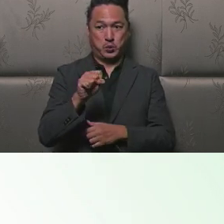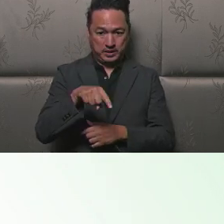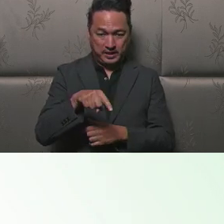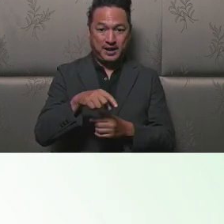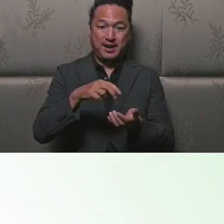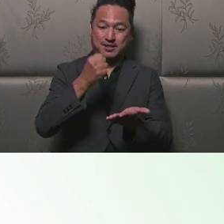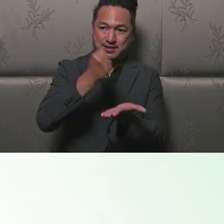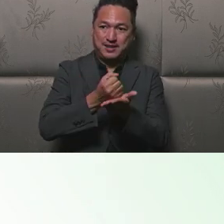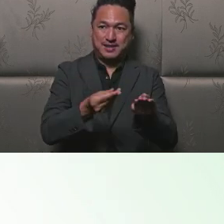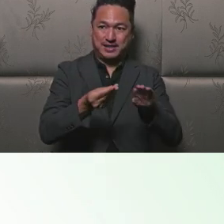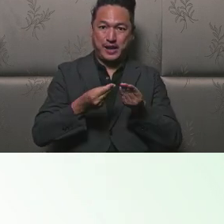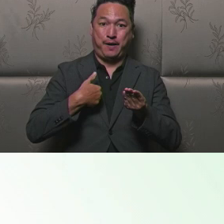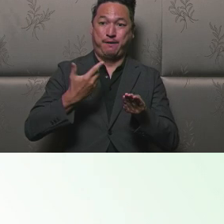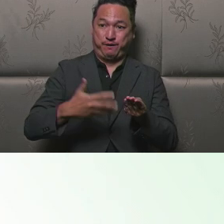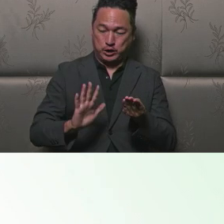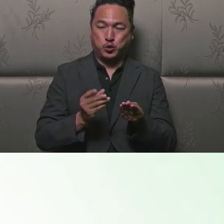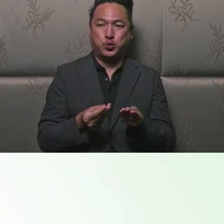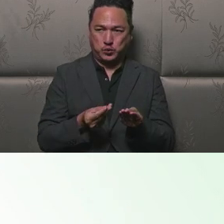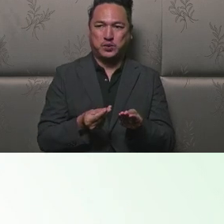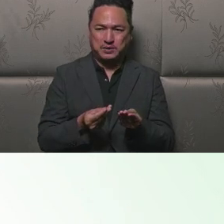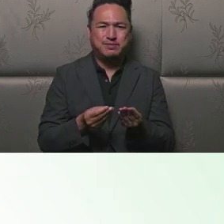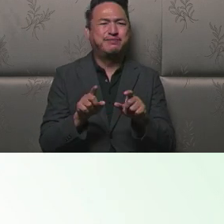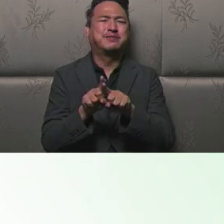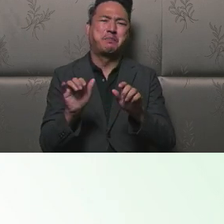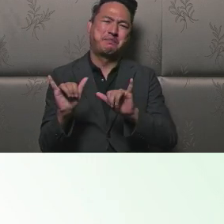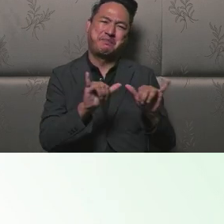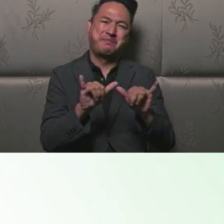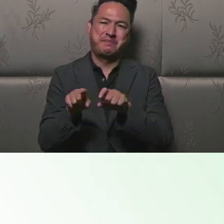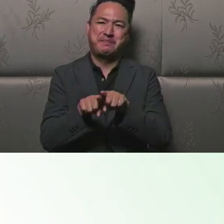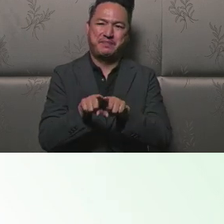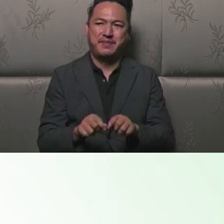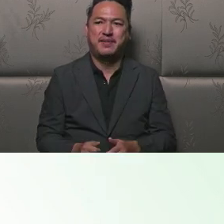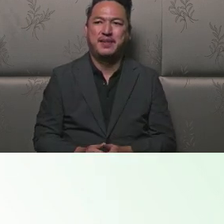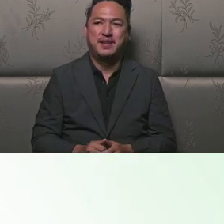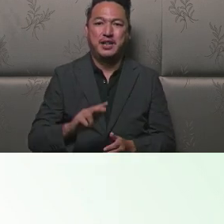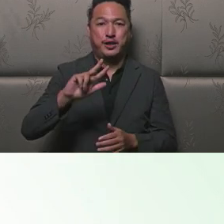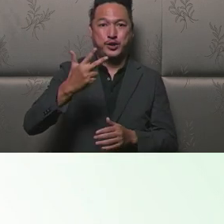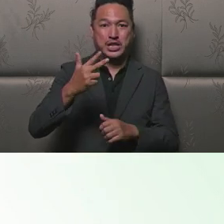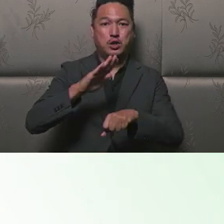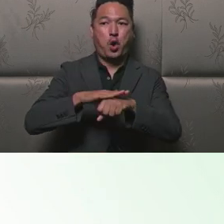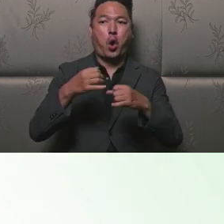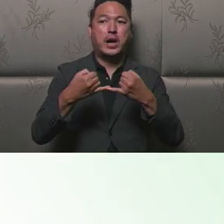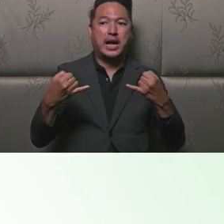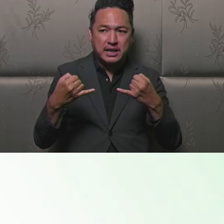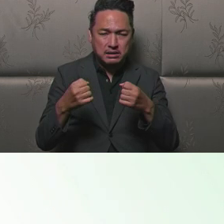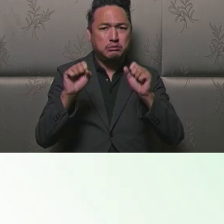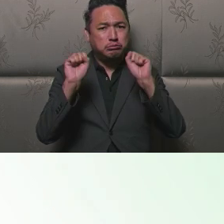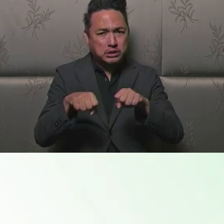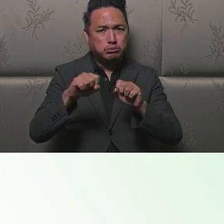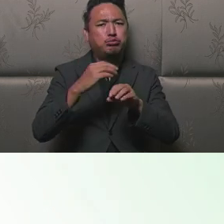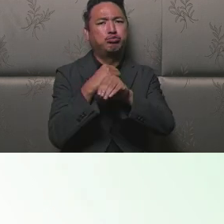your national qualifications as well as the state accredited private qualifications into a certain number of